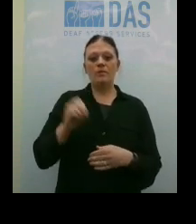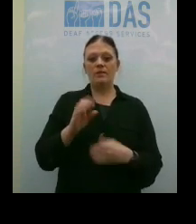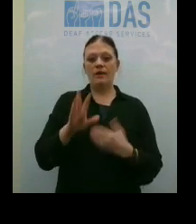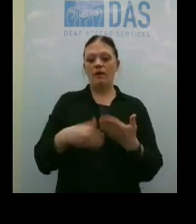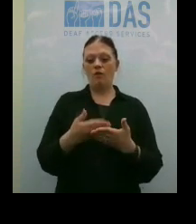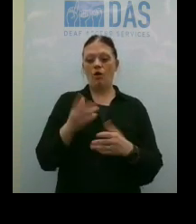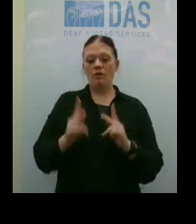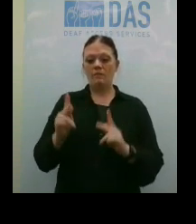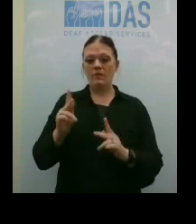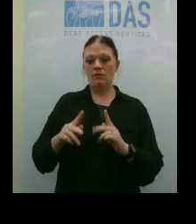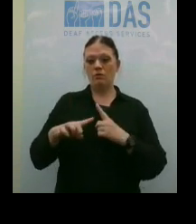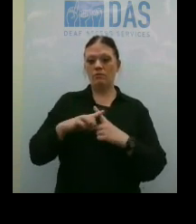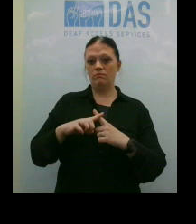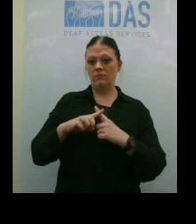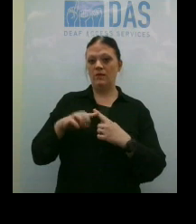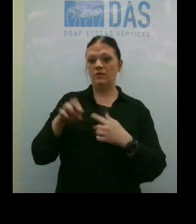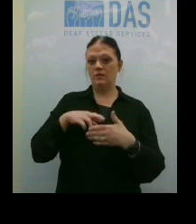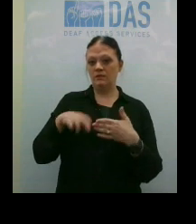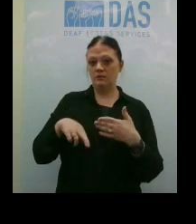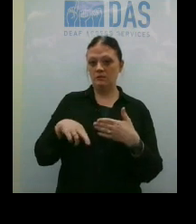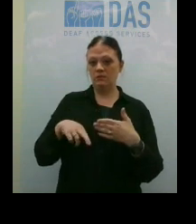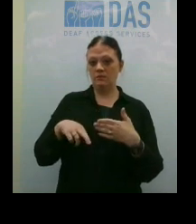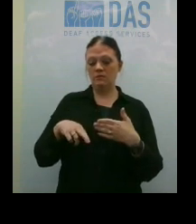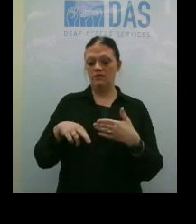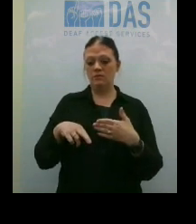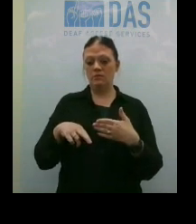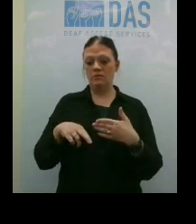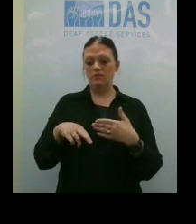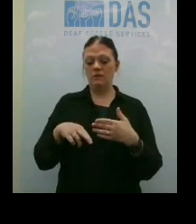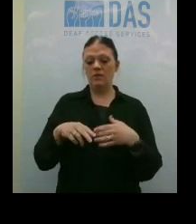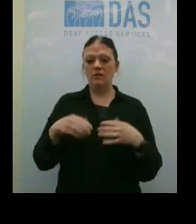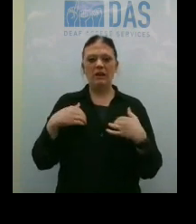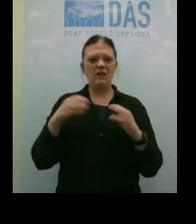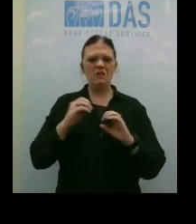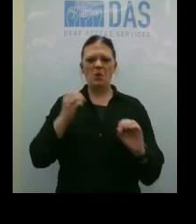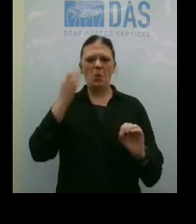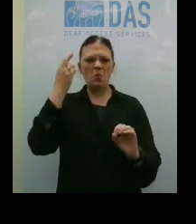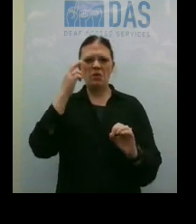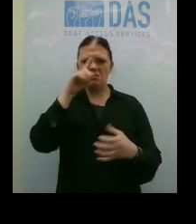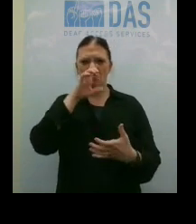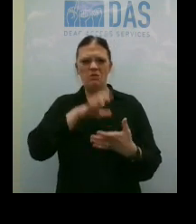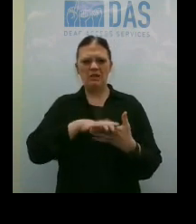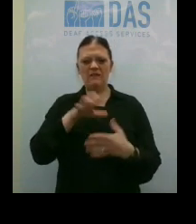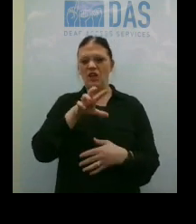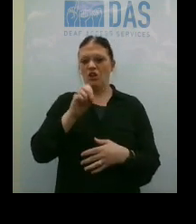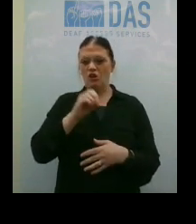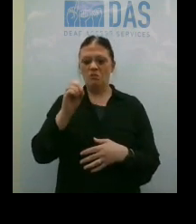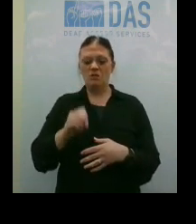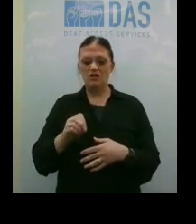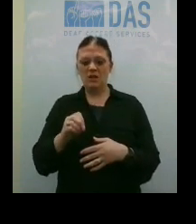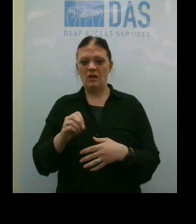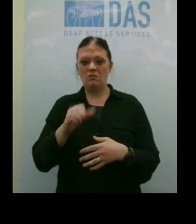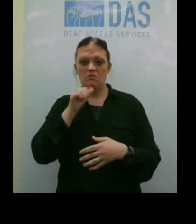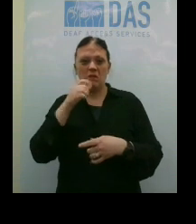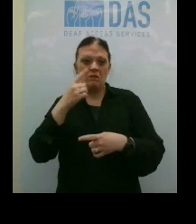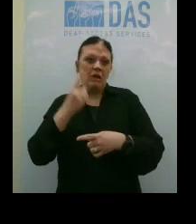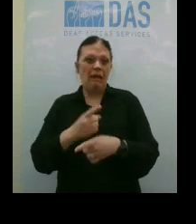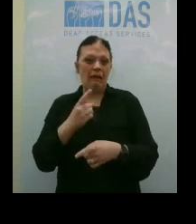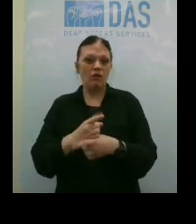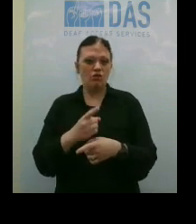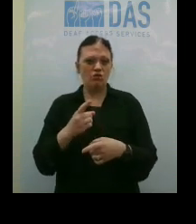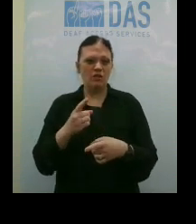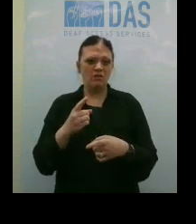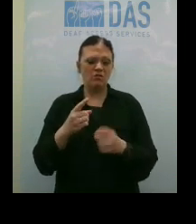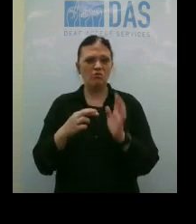being tested were testing positive. We had no reason to believe that the 30% rate was an accurate representation of the greater